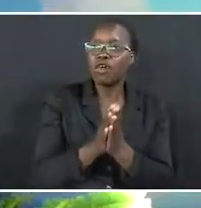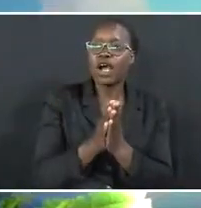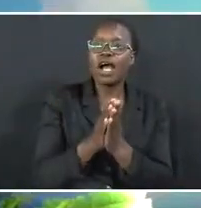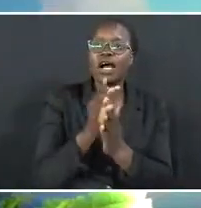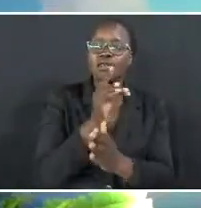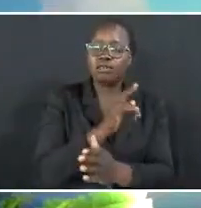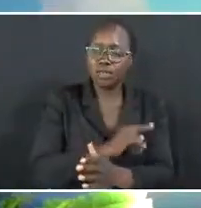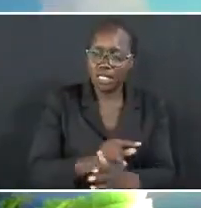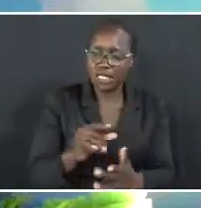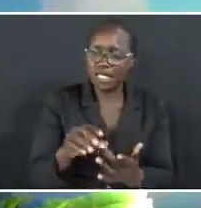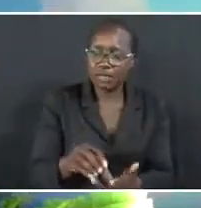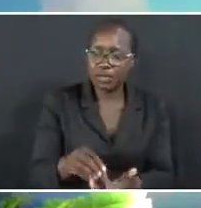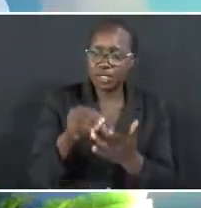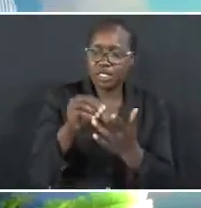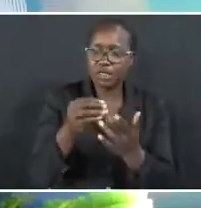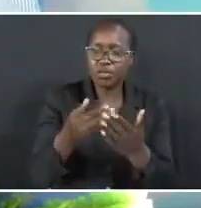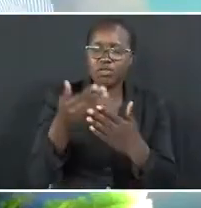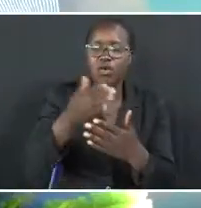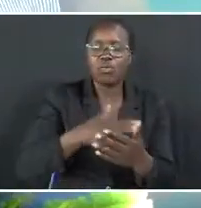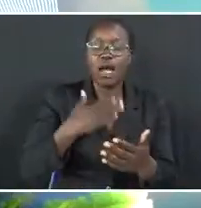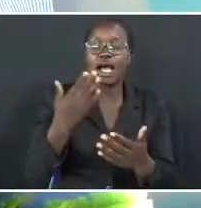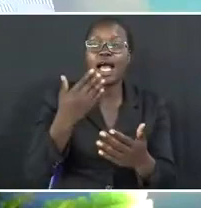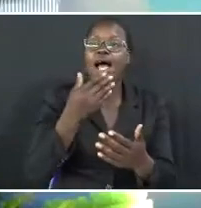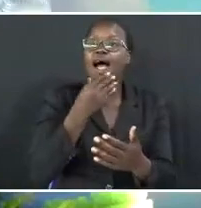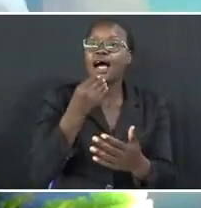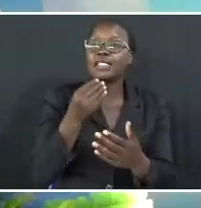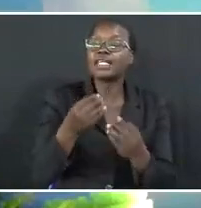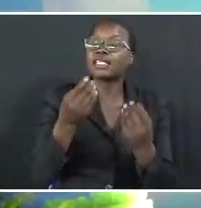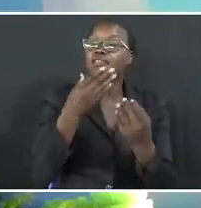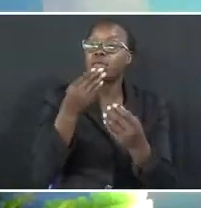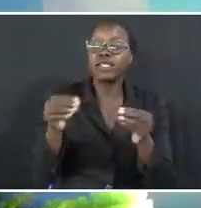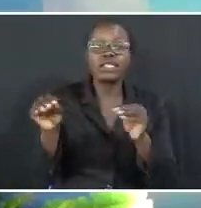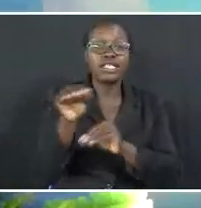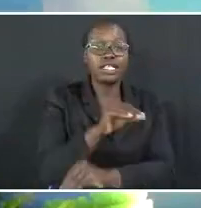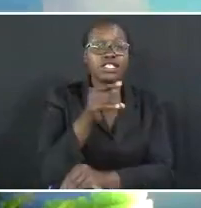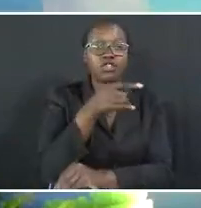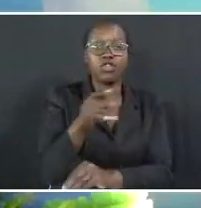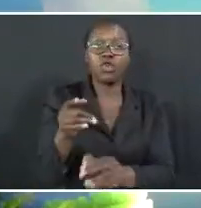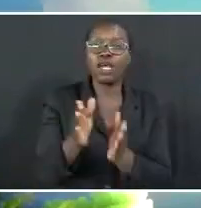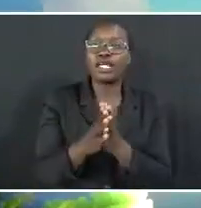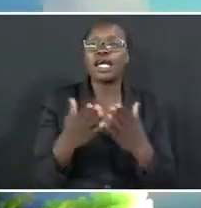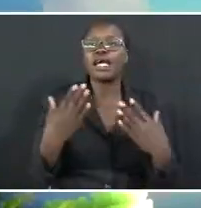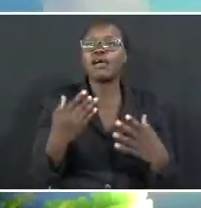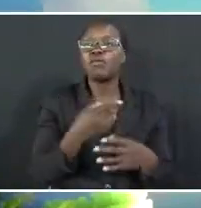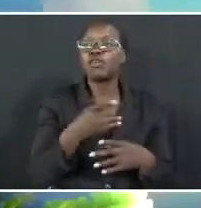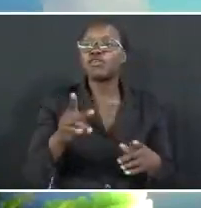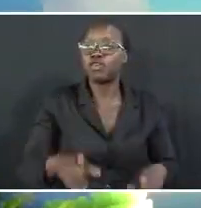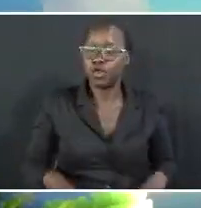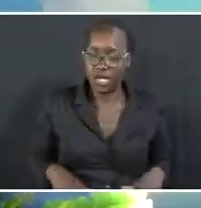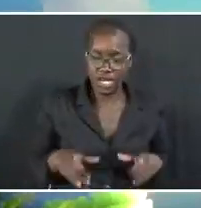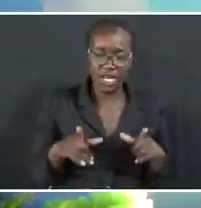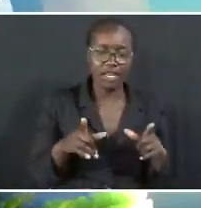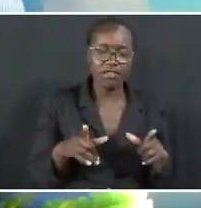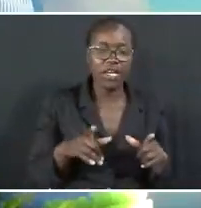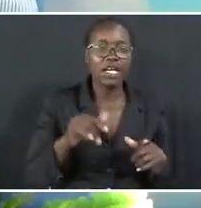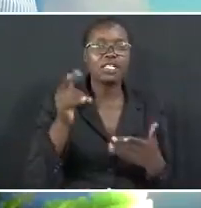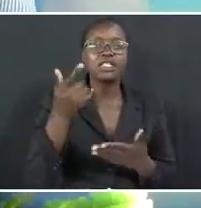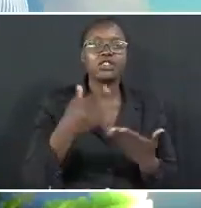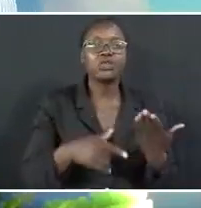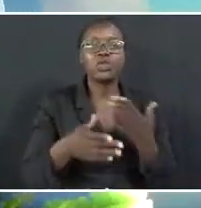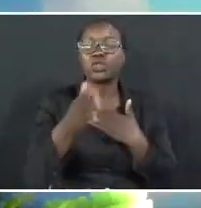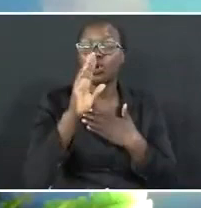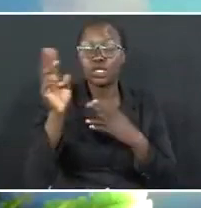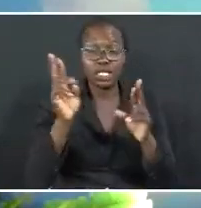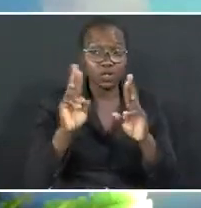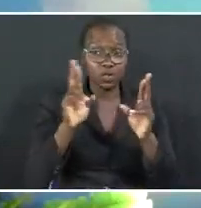loved before my eyes. I will give men in exchange for you and humans in exchange for your life." And that is what God